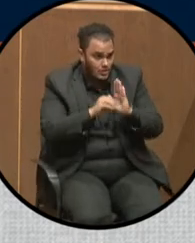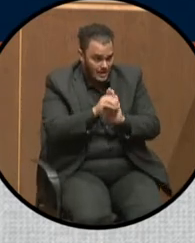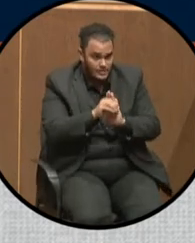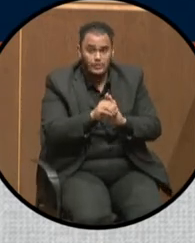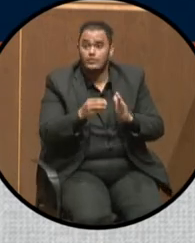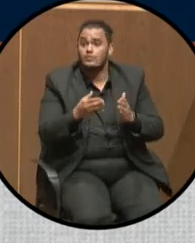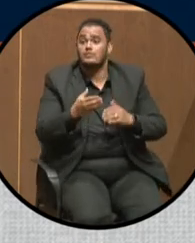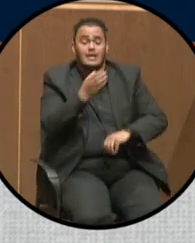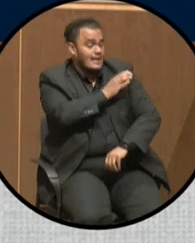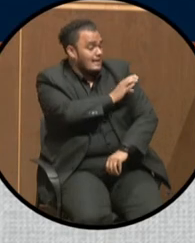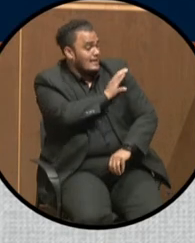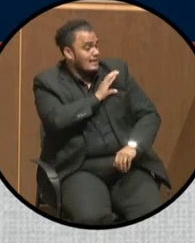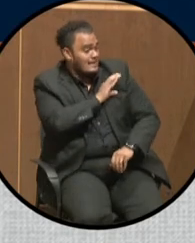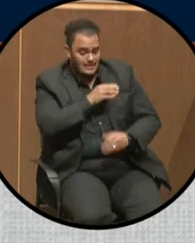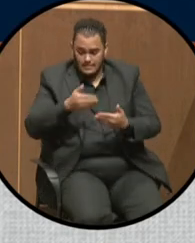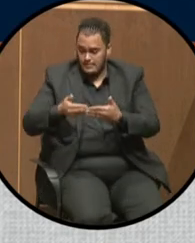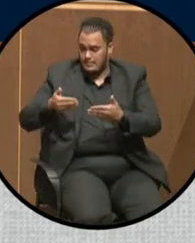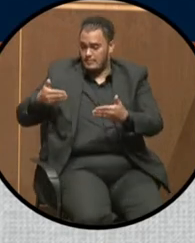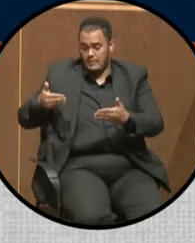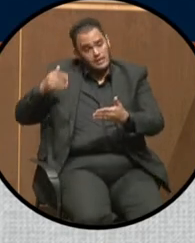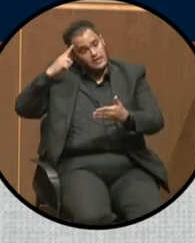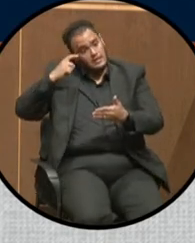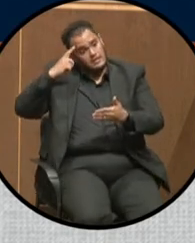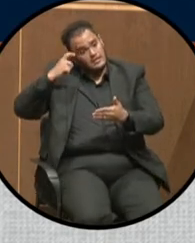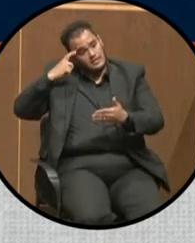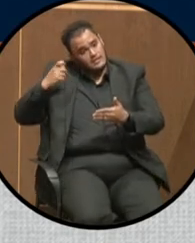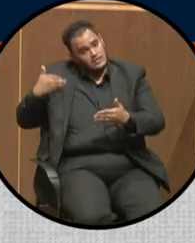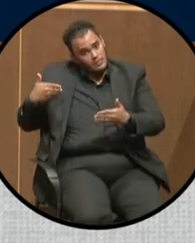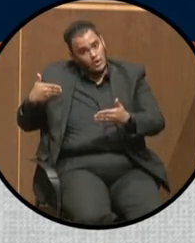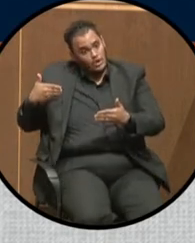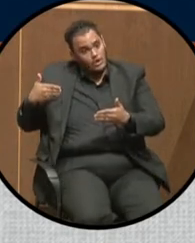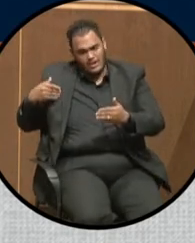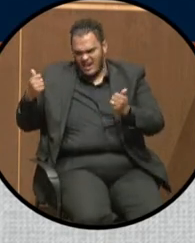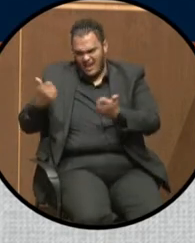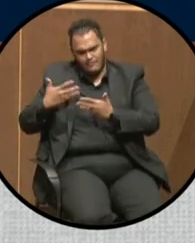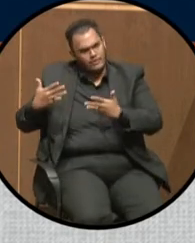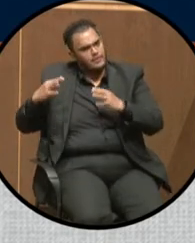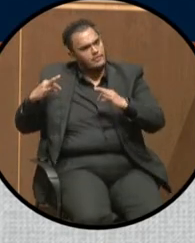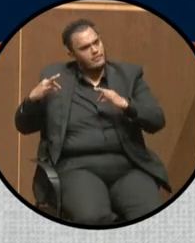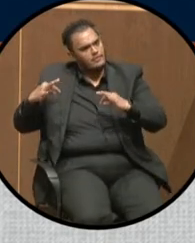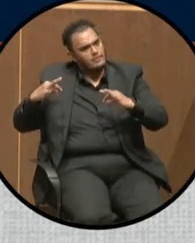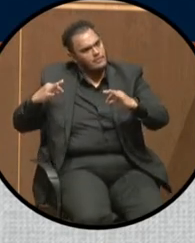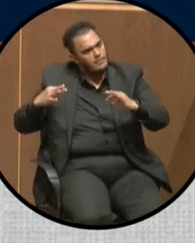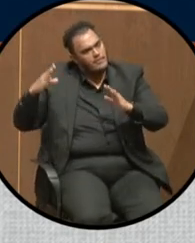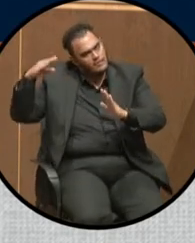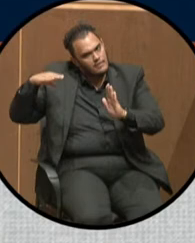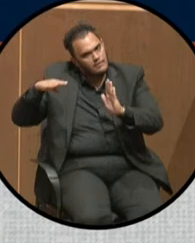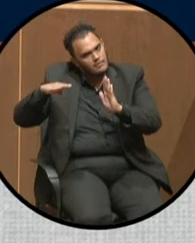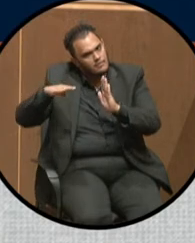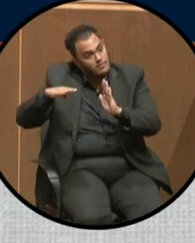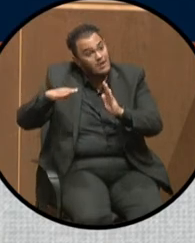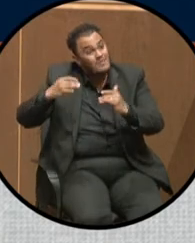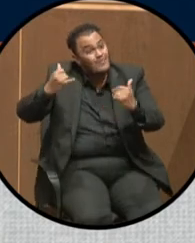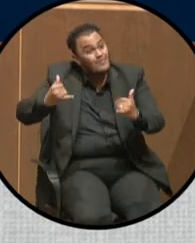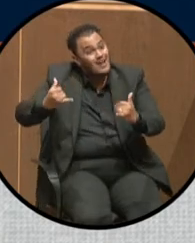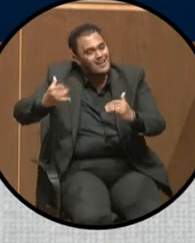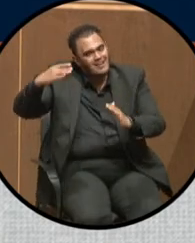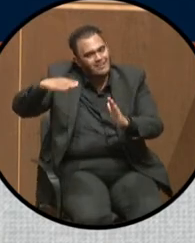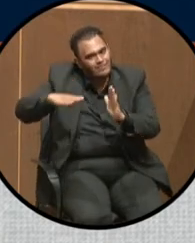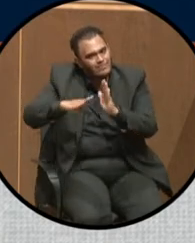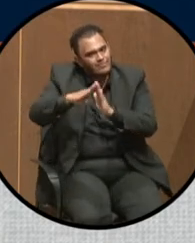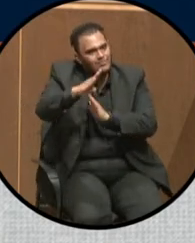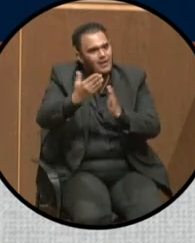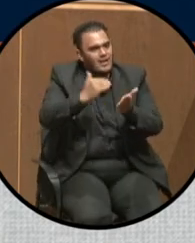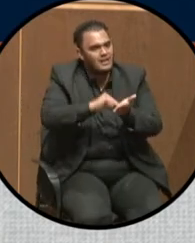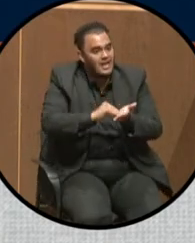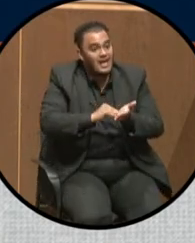good clinically earlier in the summer, but things aren't looking good right now, specifically right now. One of the most important powers you have